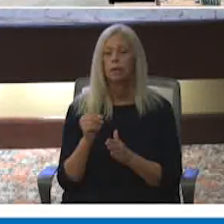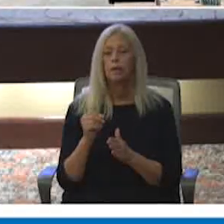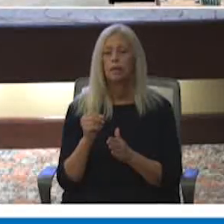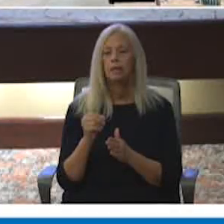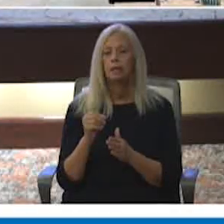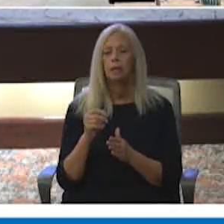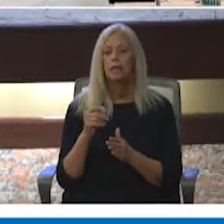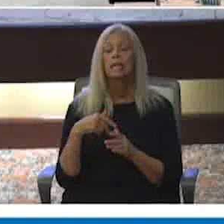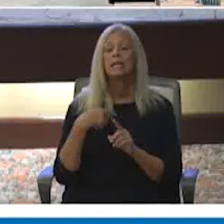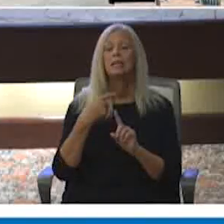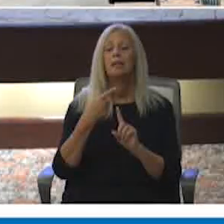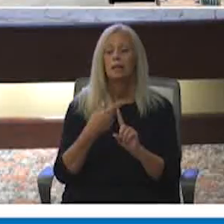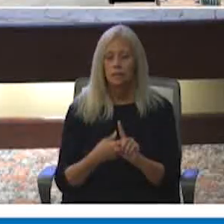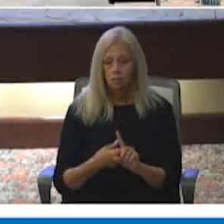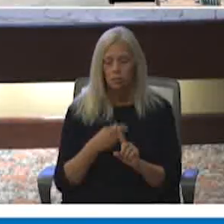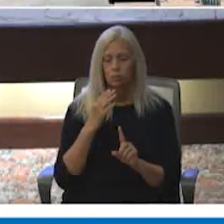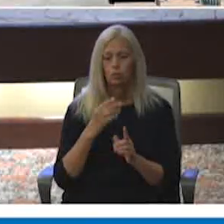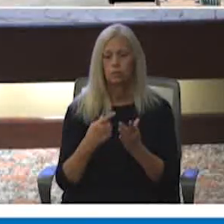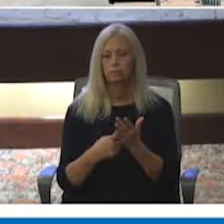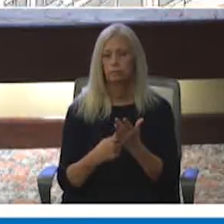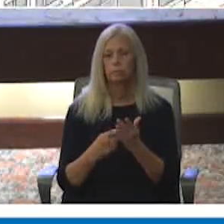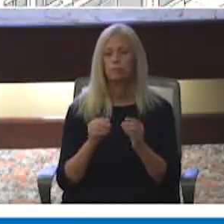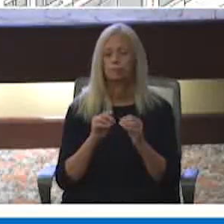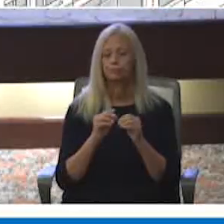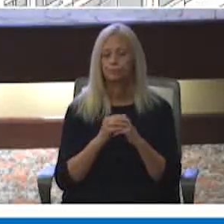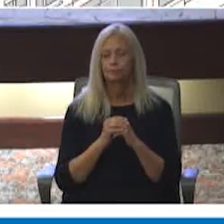next month, but that's the administration piece.